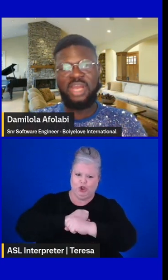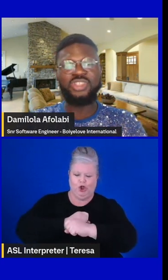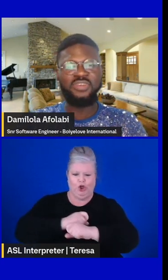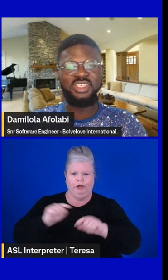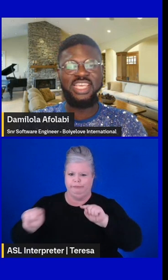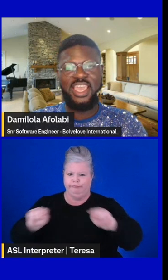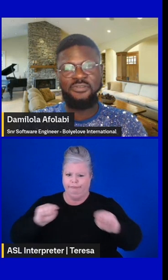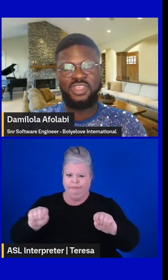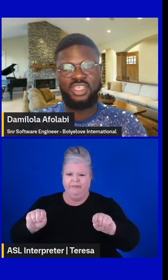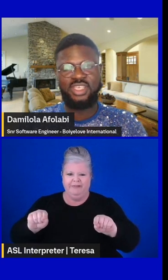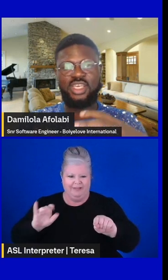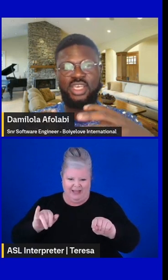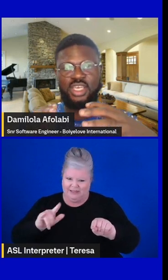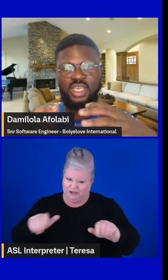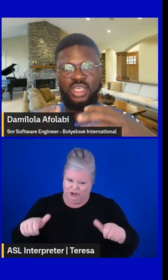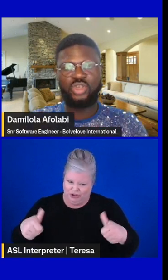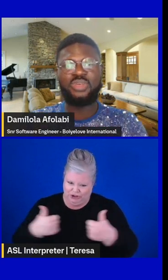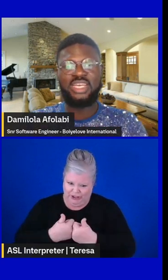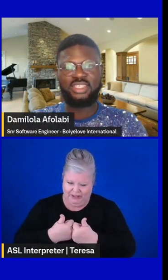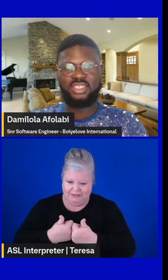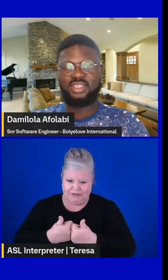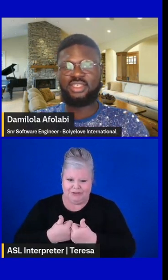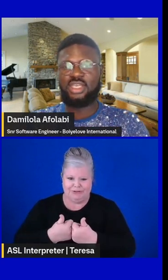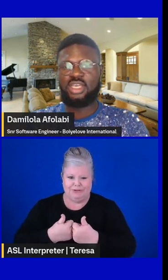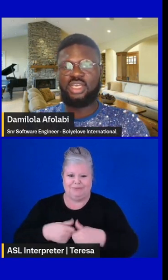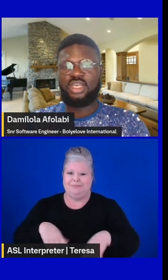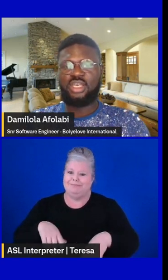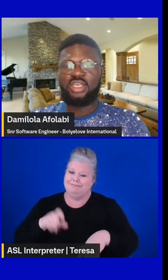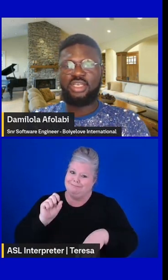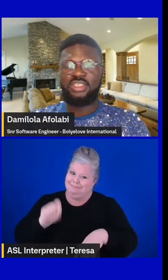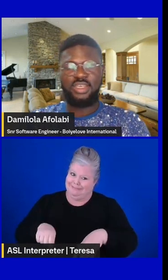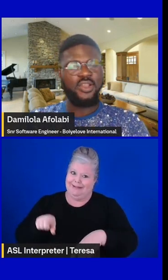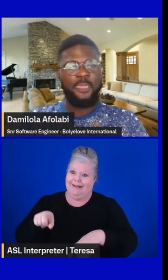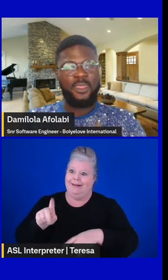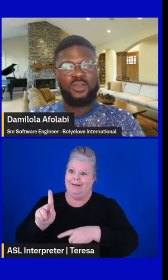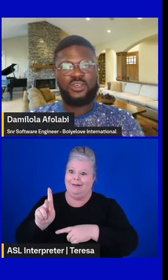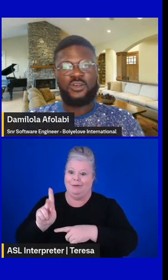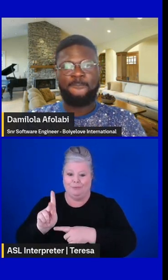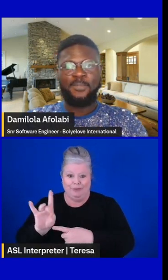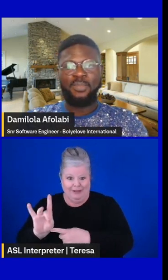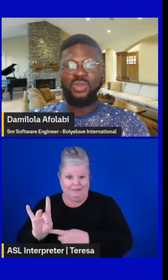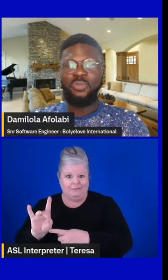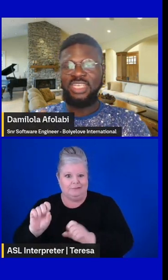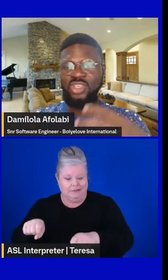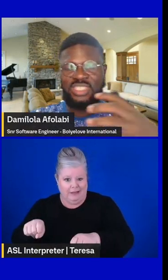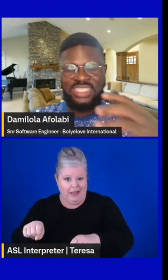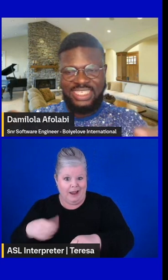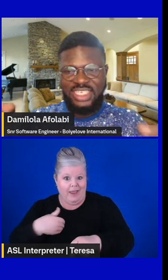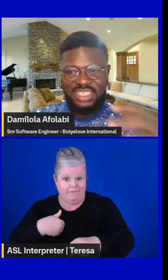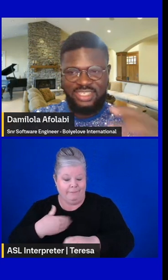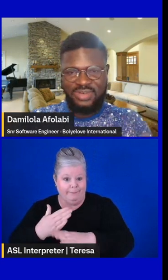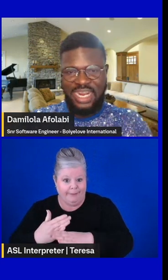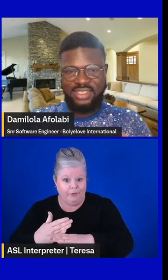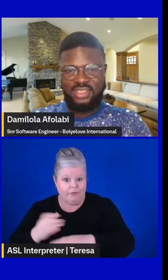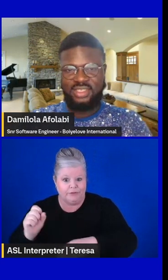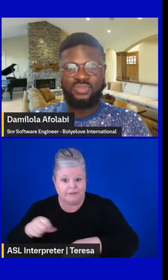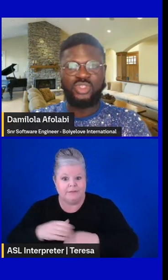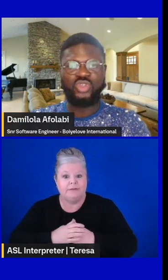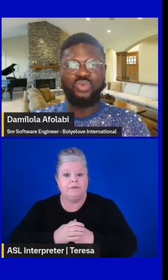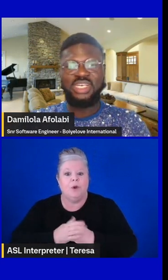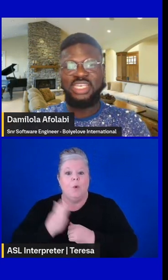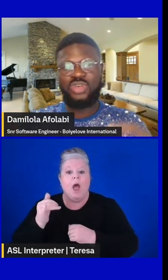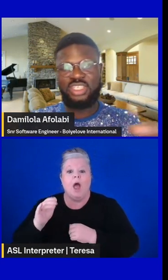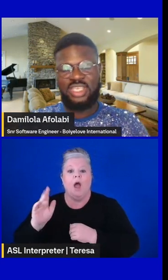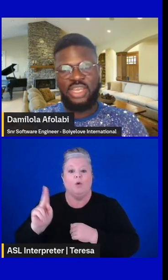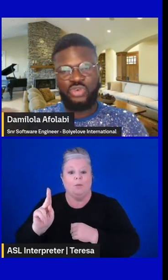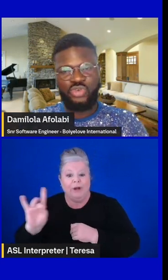in microservice-heavy Kubernetes. So Kubernetes constantly interacts,